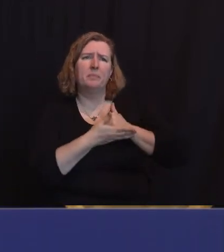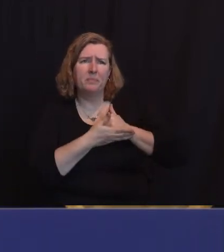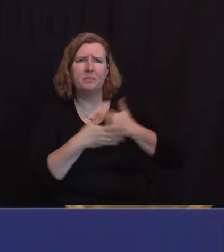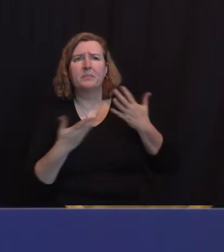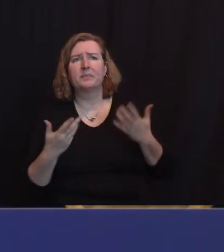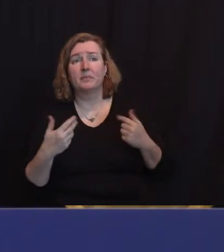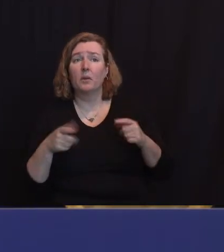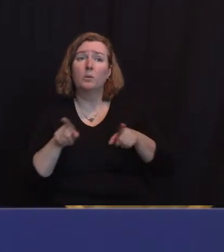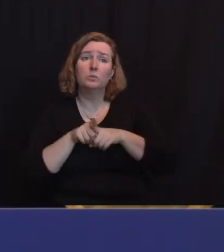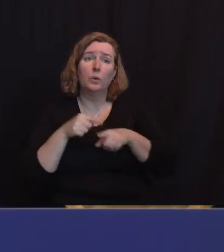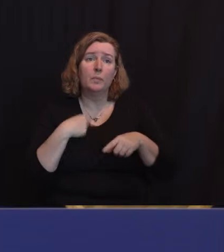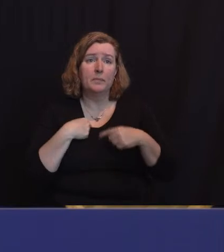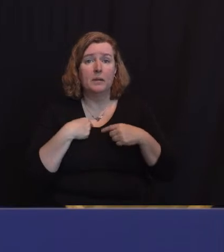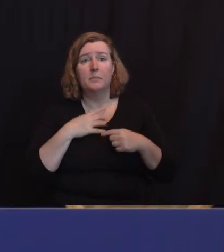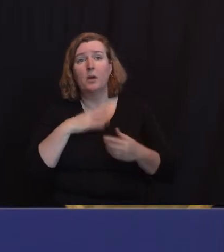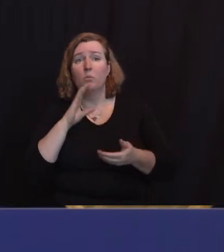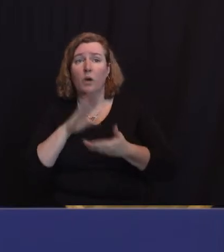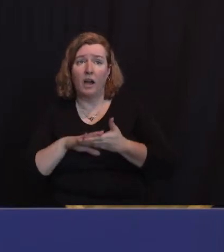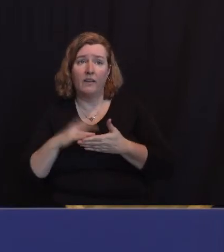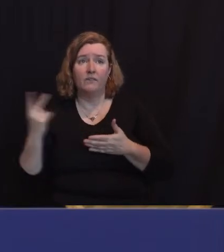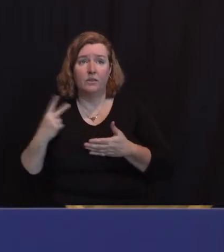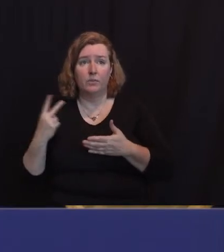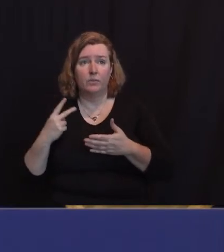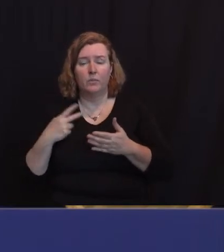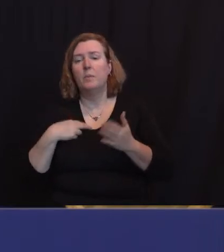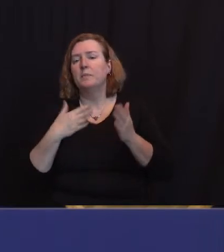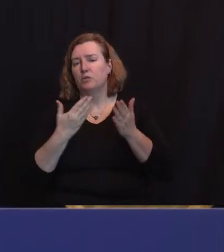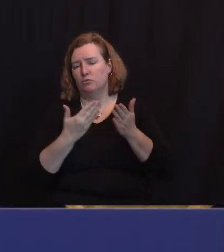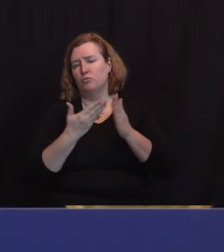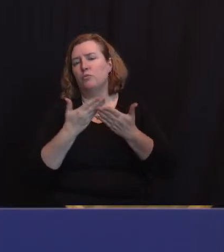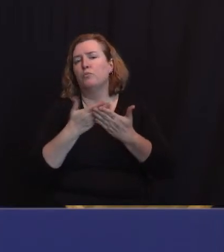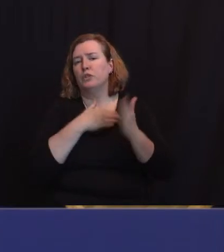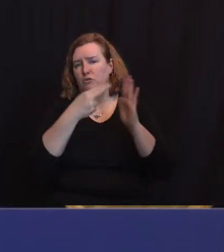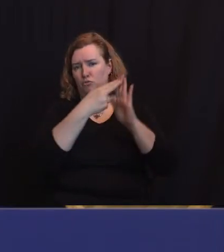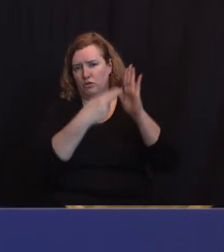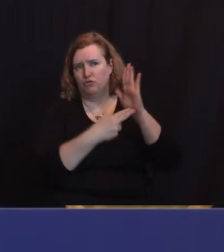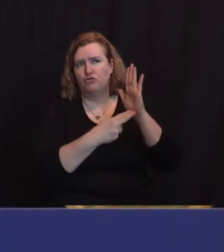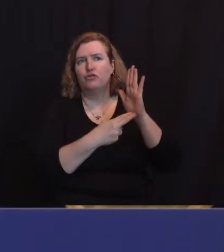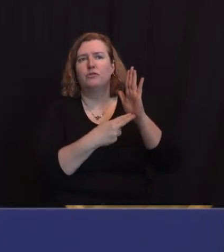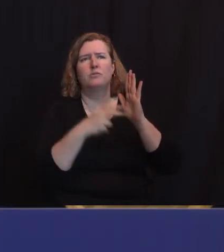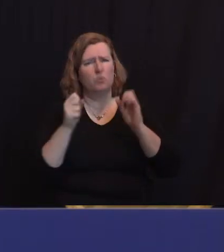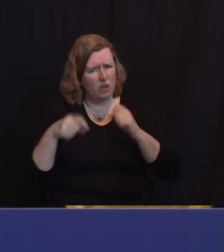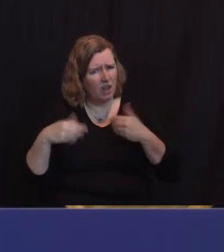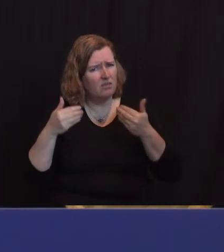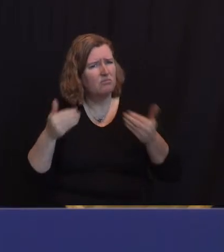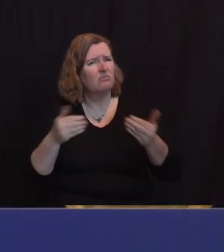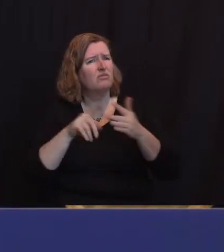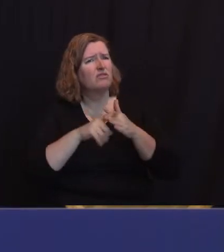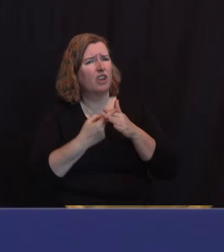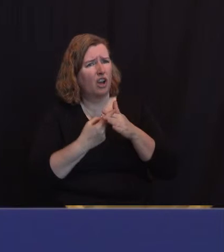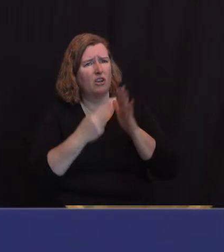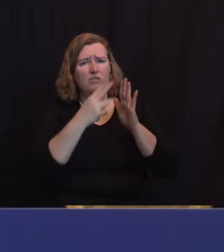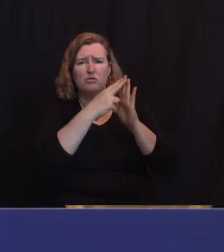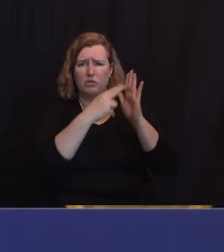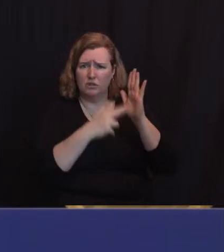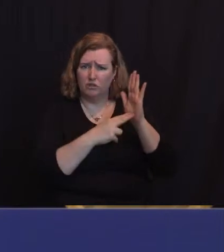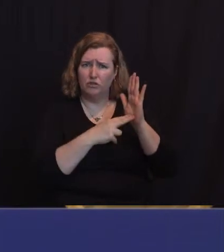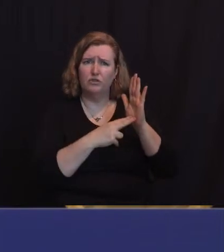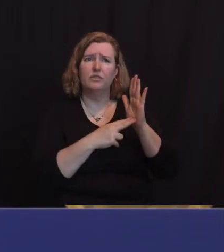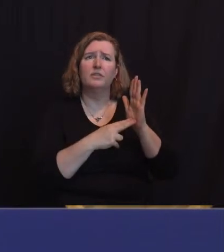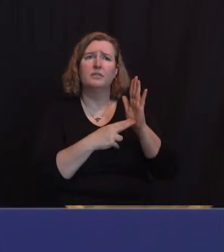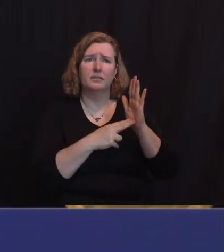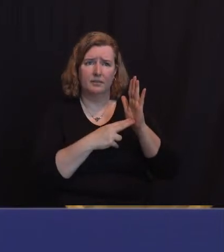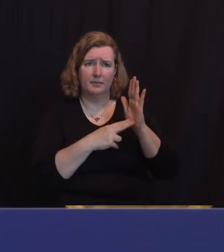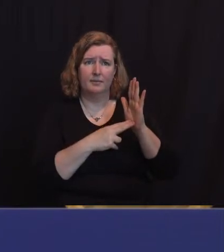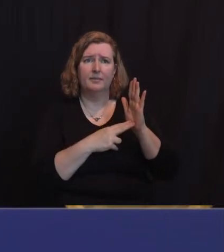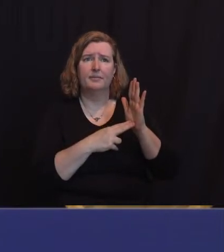pre-registered, and we went on yesterday, and so there's a process that you can begin to go through, and I think that gives us a lot of good